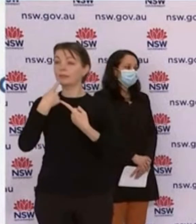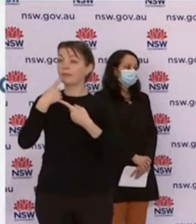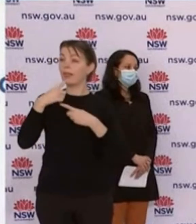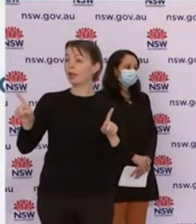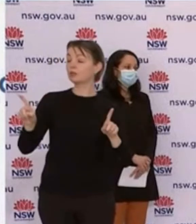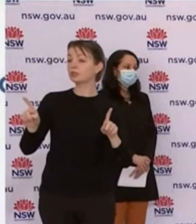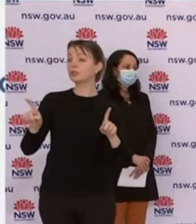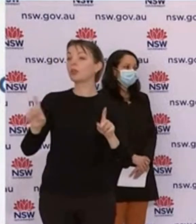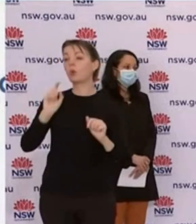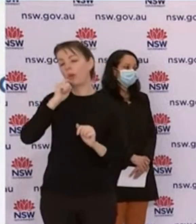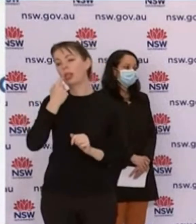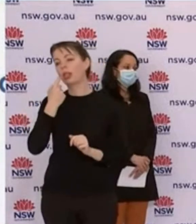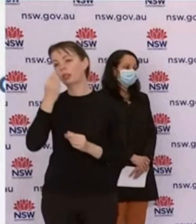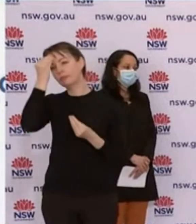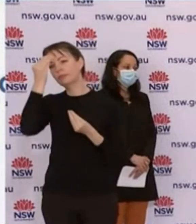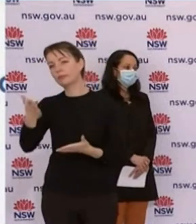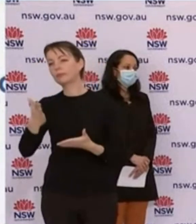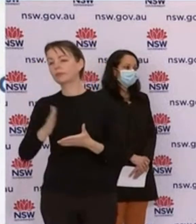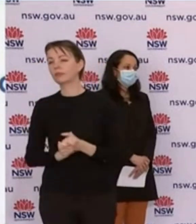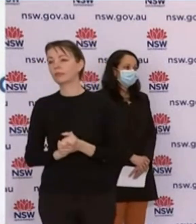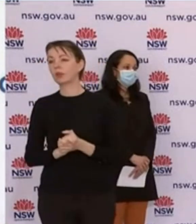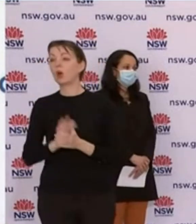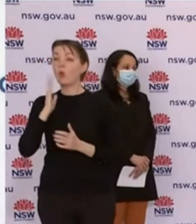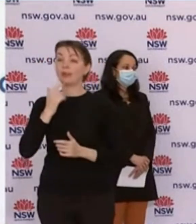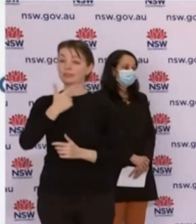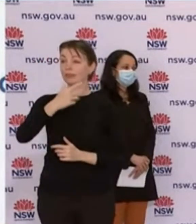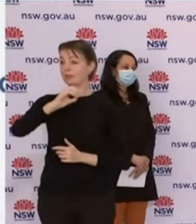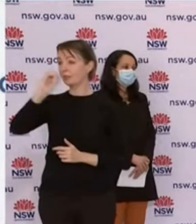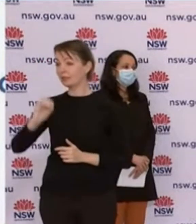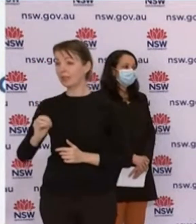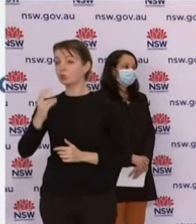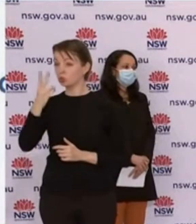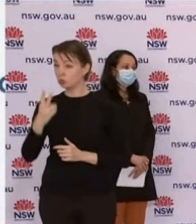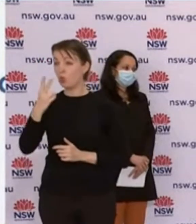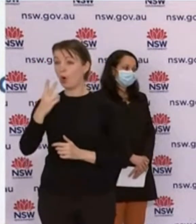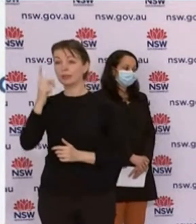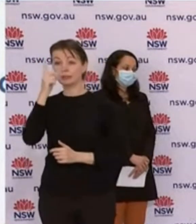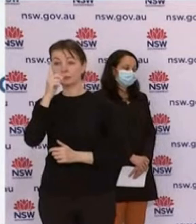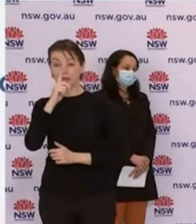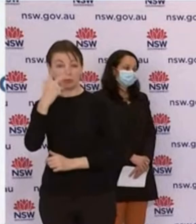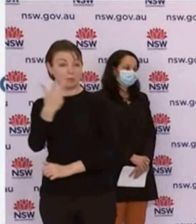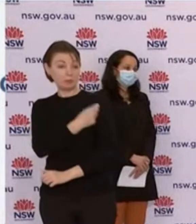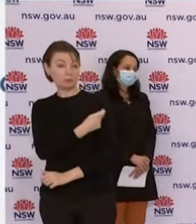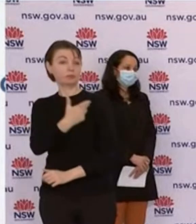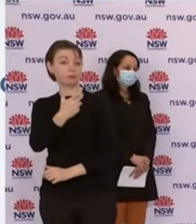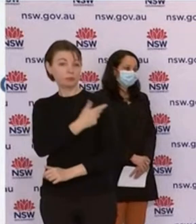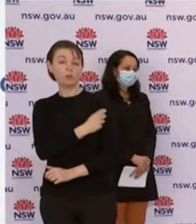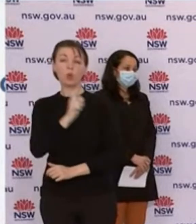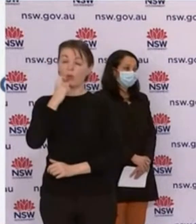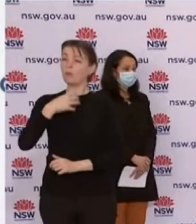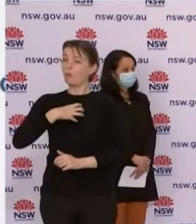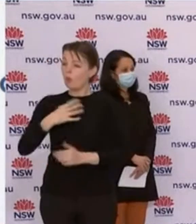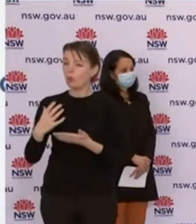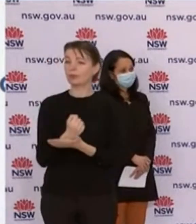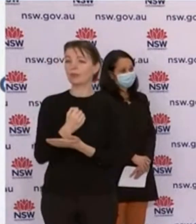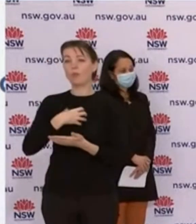70% double dose, we will obviously do that. But in the meantime, it's really important for us not just to have those